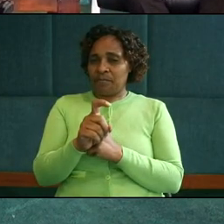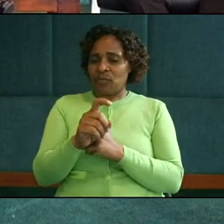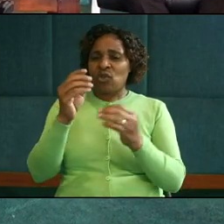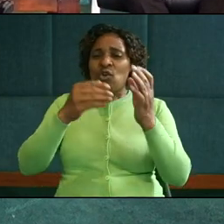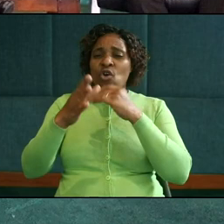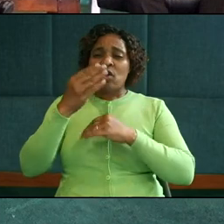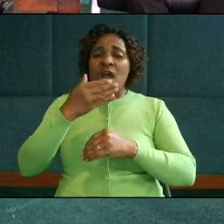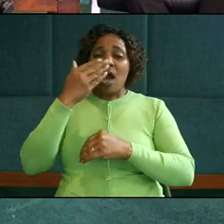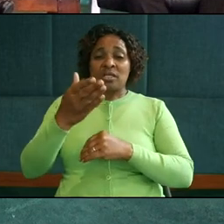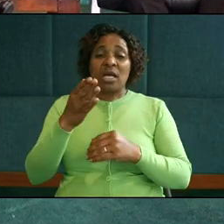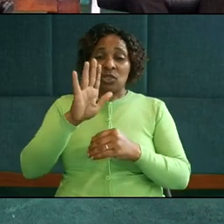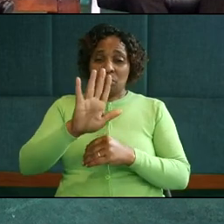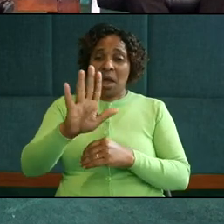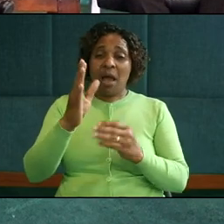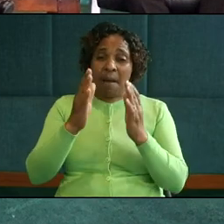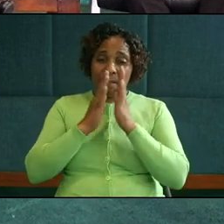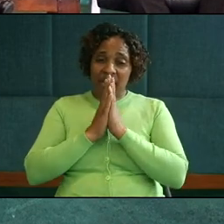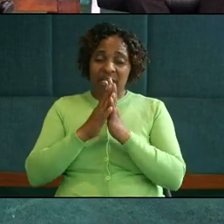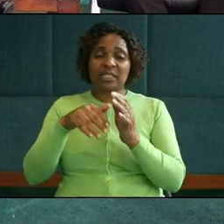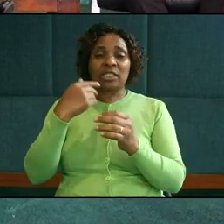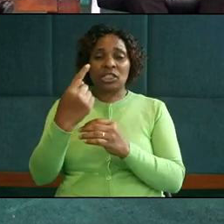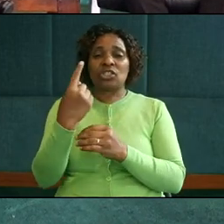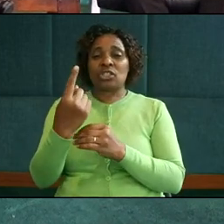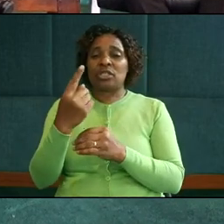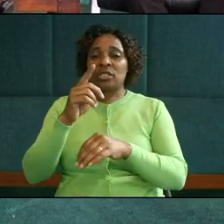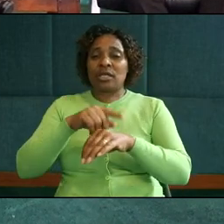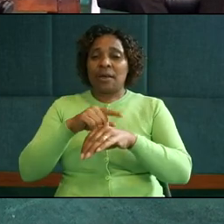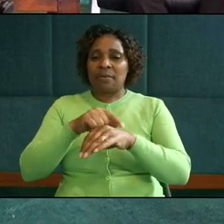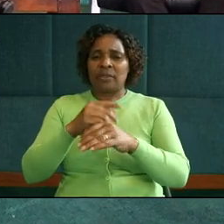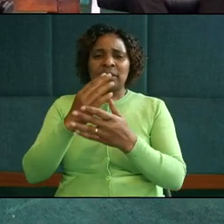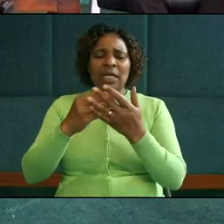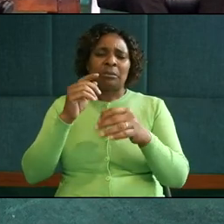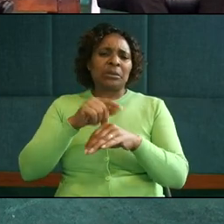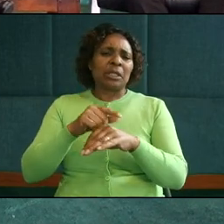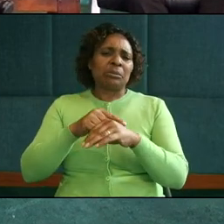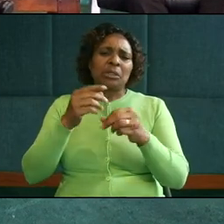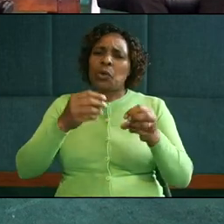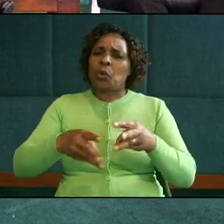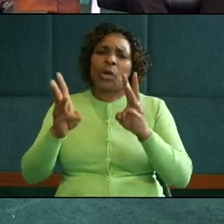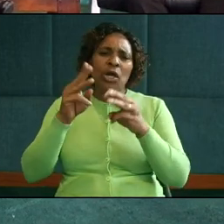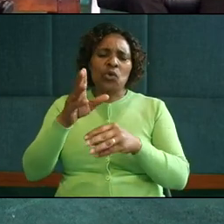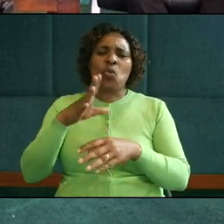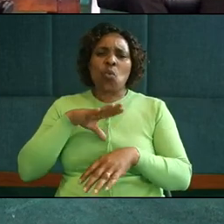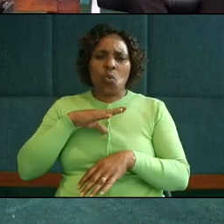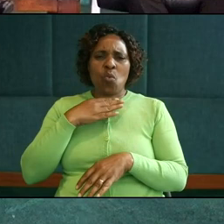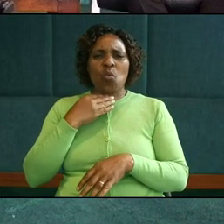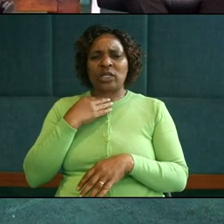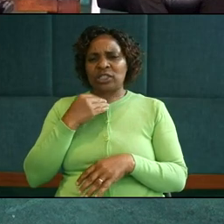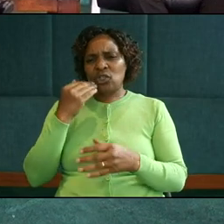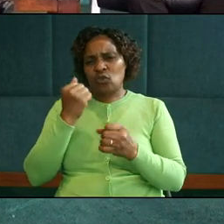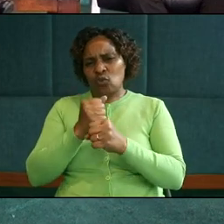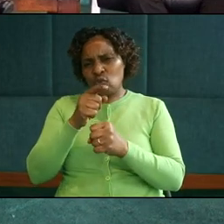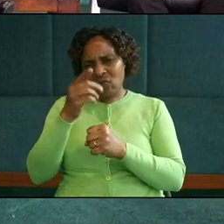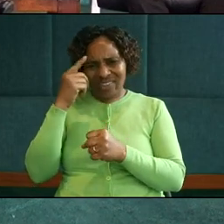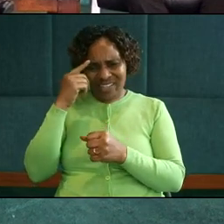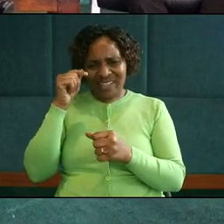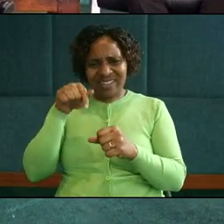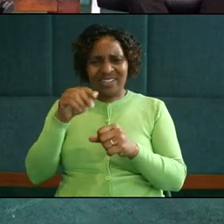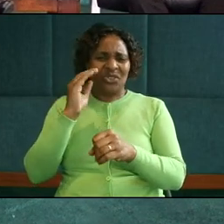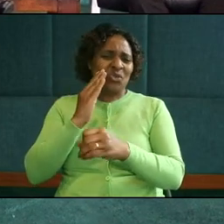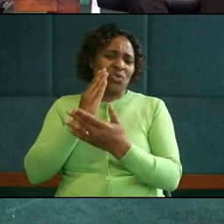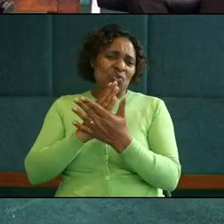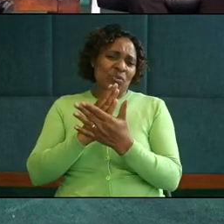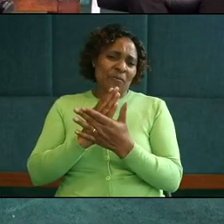God answers your prayers every single time, although sometimes not in the way you expected. Do you think this is true? Okay,